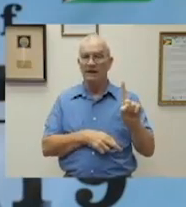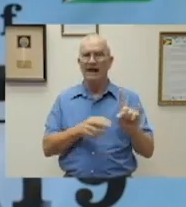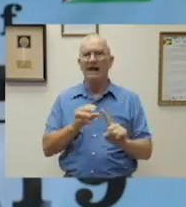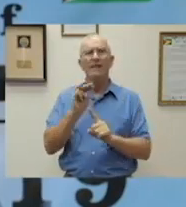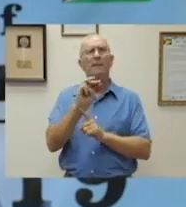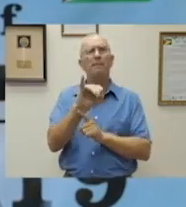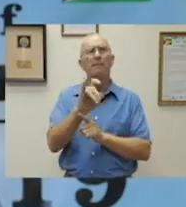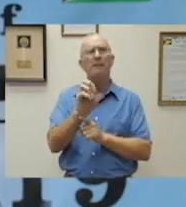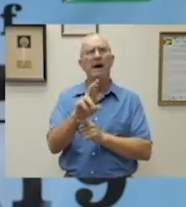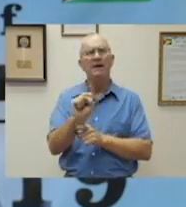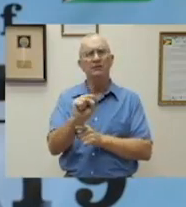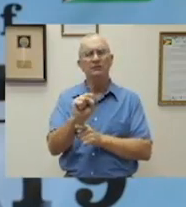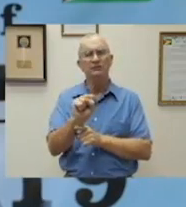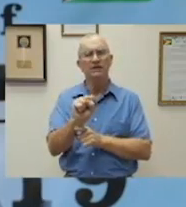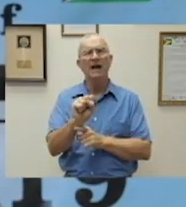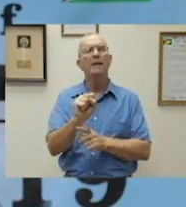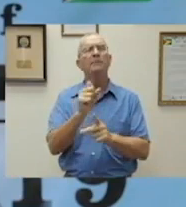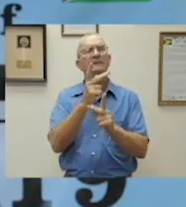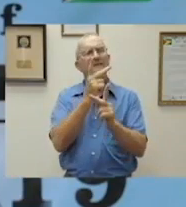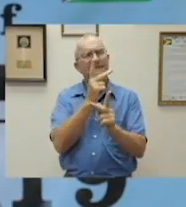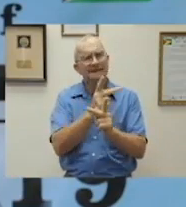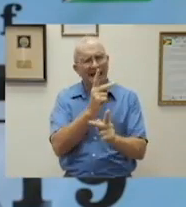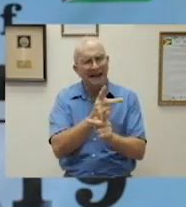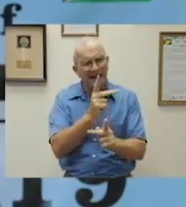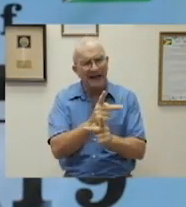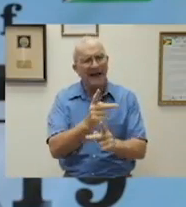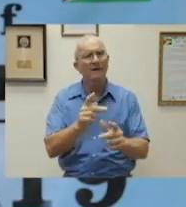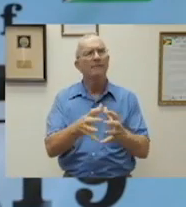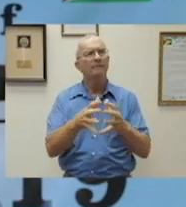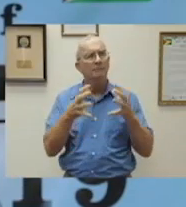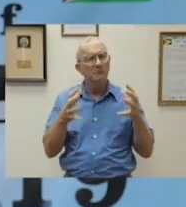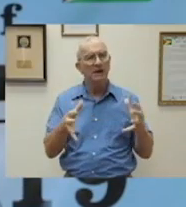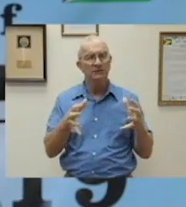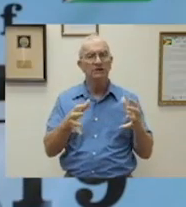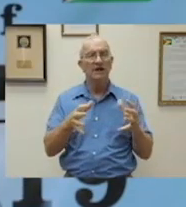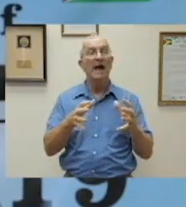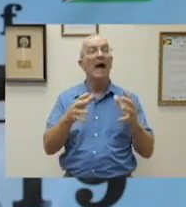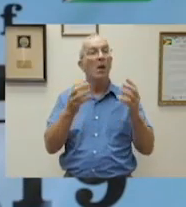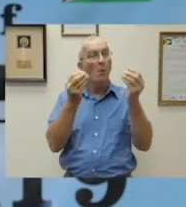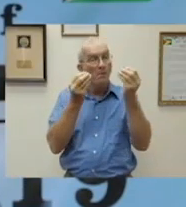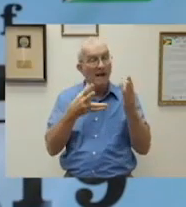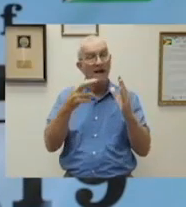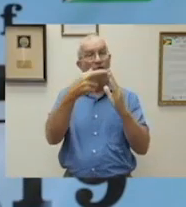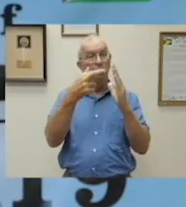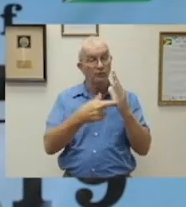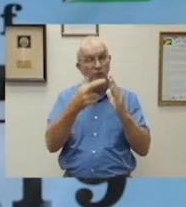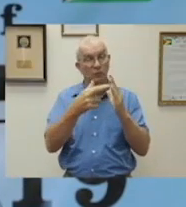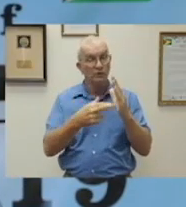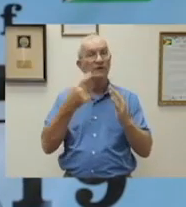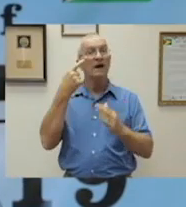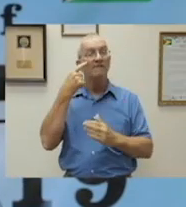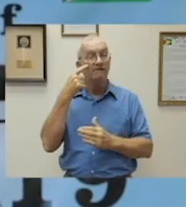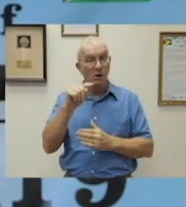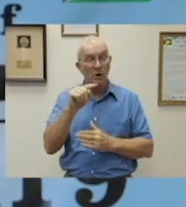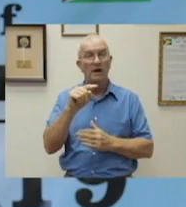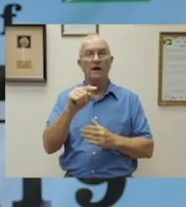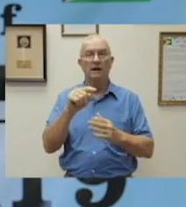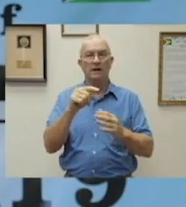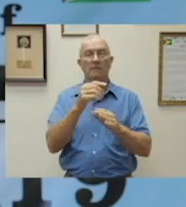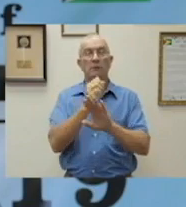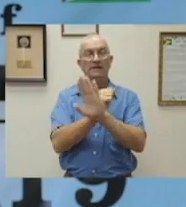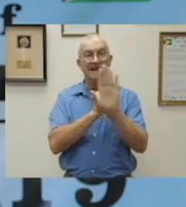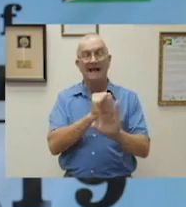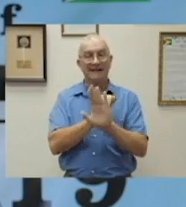I plead with you to take extra care and adhere to the guidelines for mining in order to